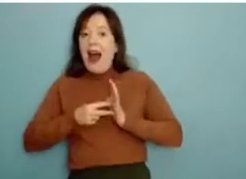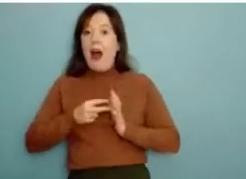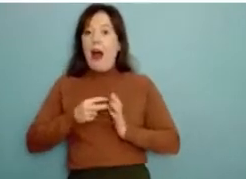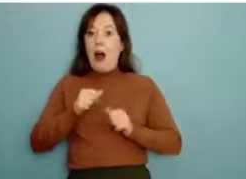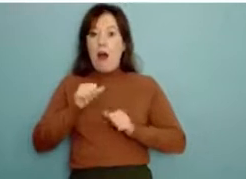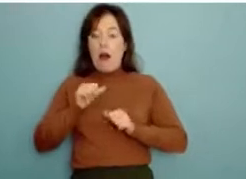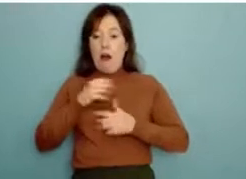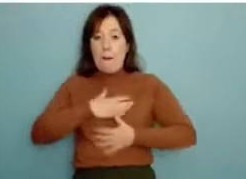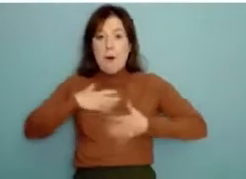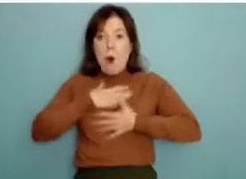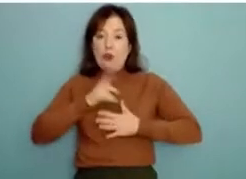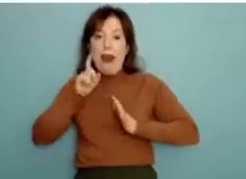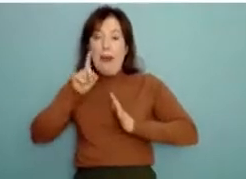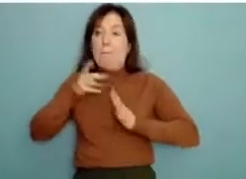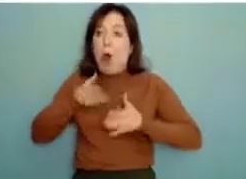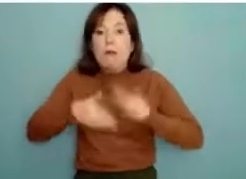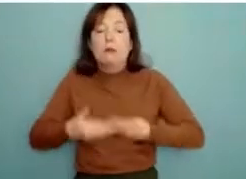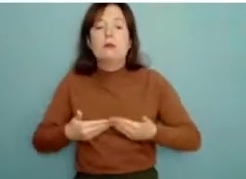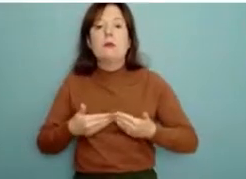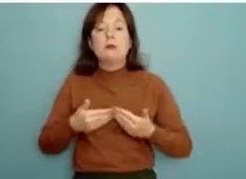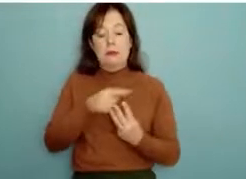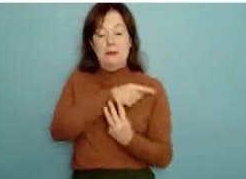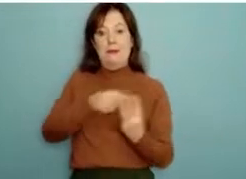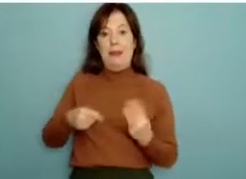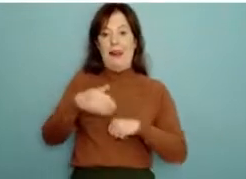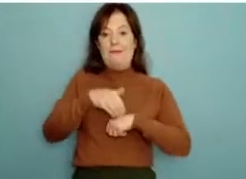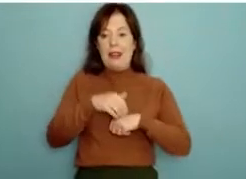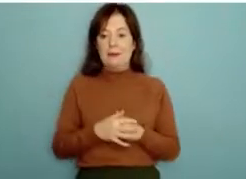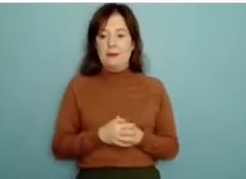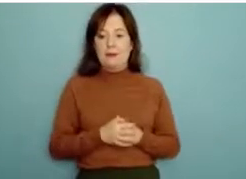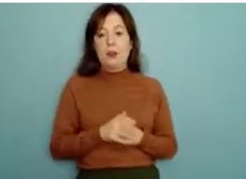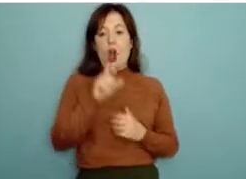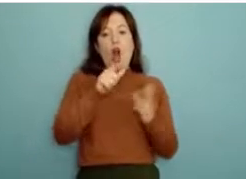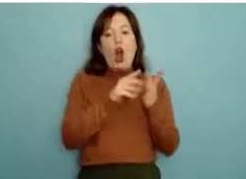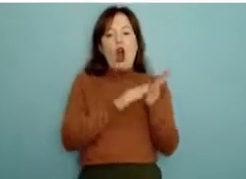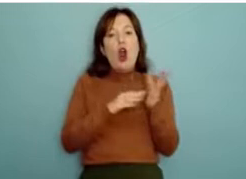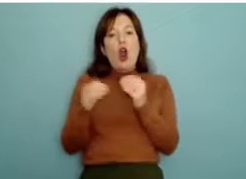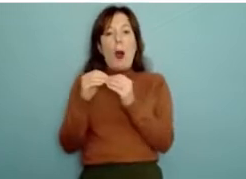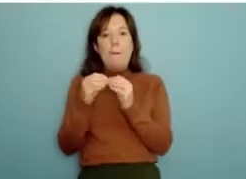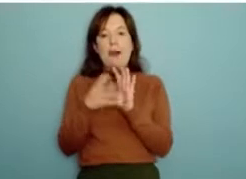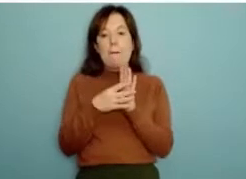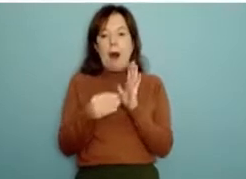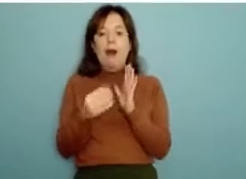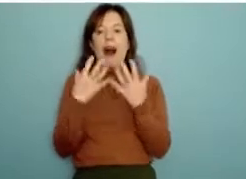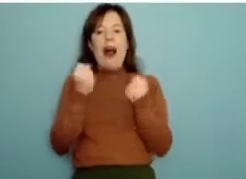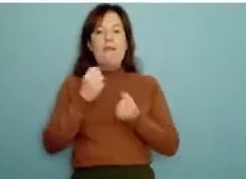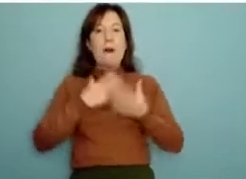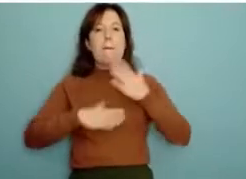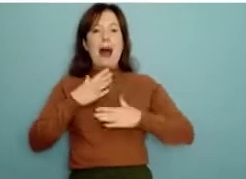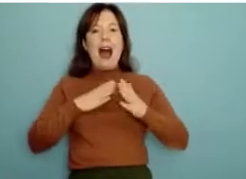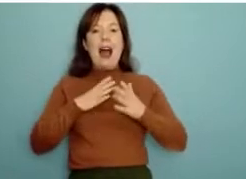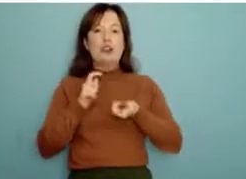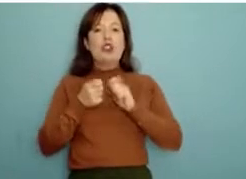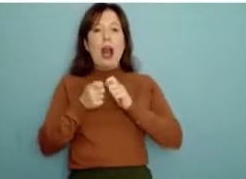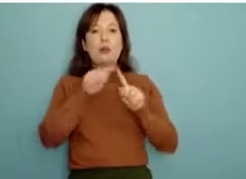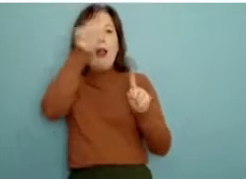emotions and impulses. And obviously the COM-B model sits at the centre of something called the behaviour change wheel, which is a toolkit for